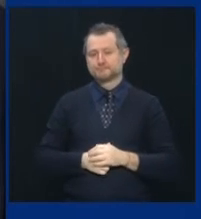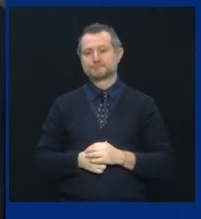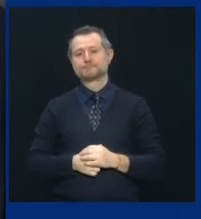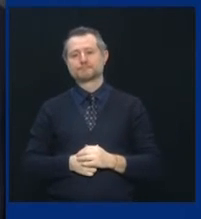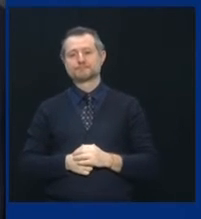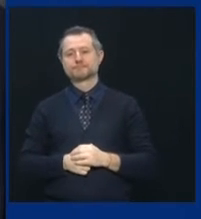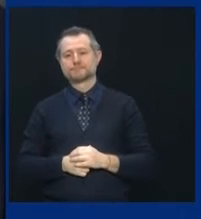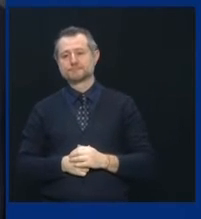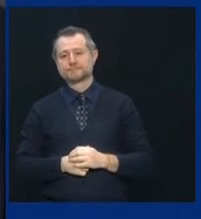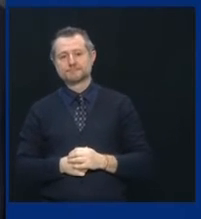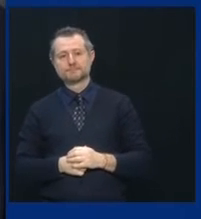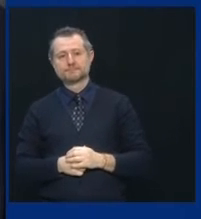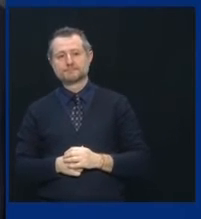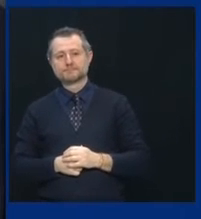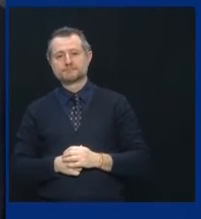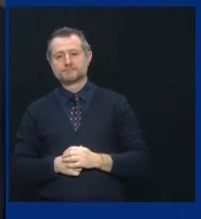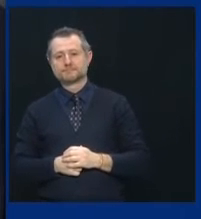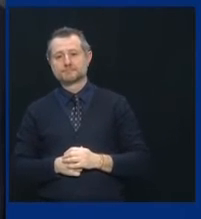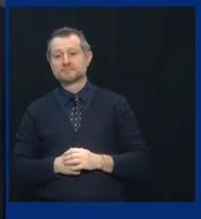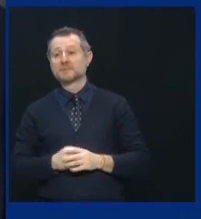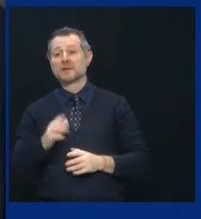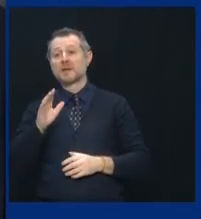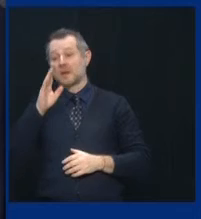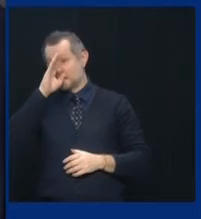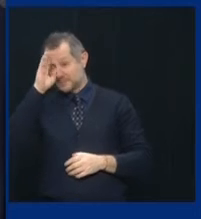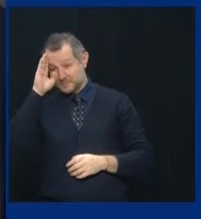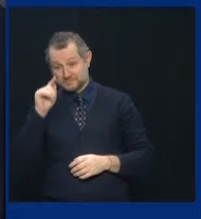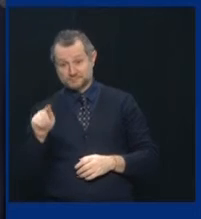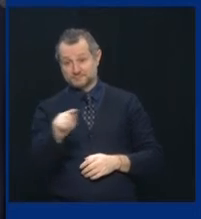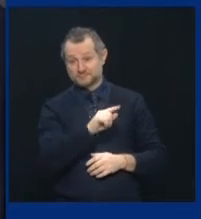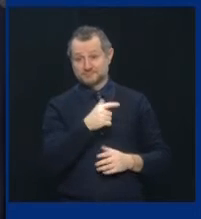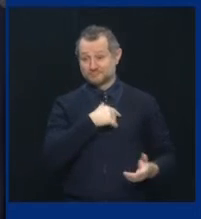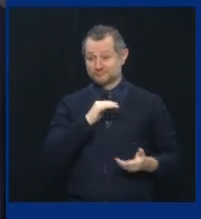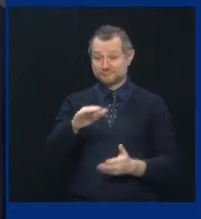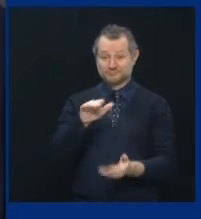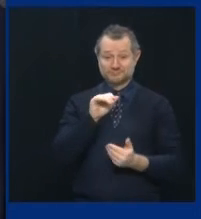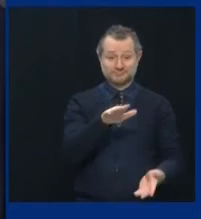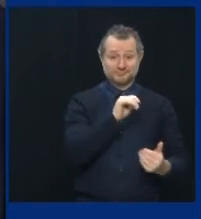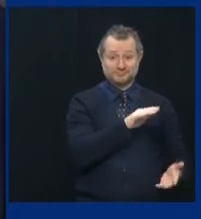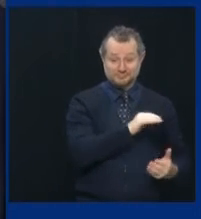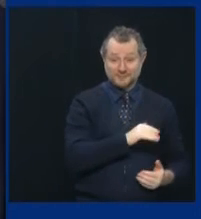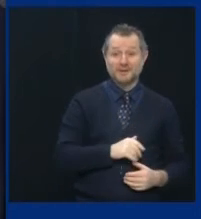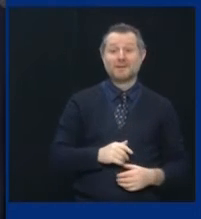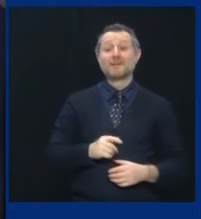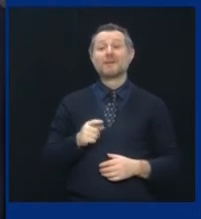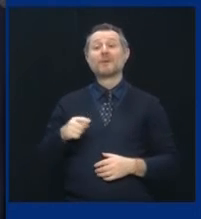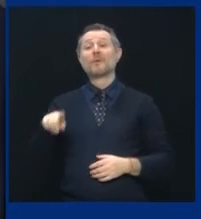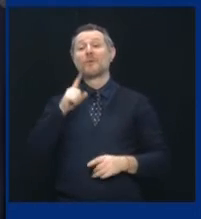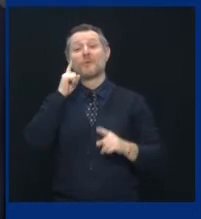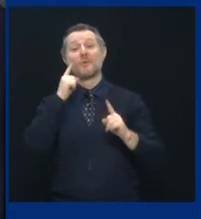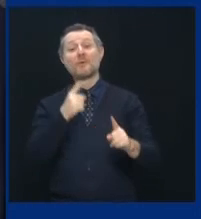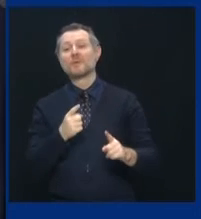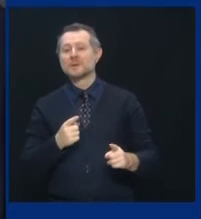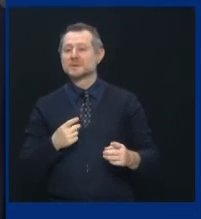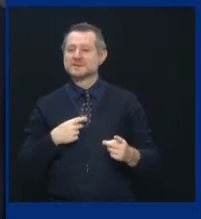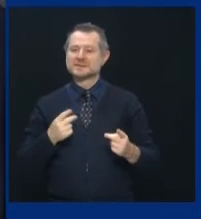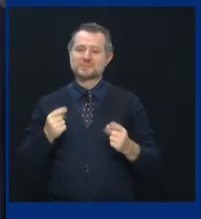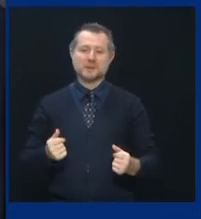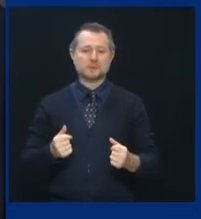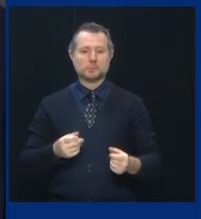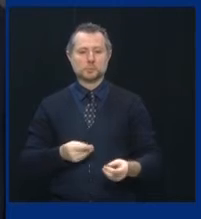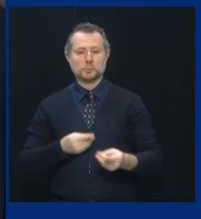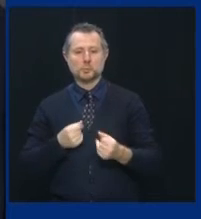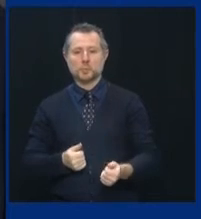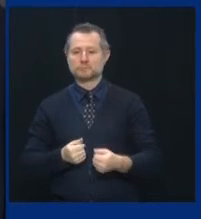hospitals have been given the vaccines for expeditious administration. If you